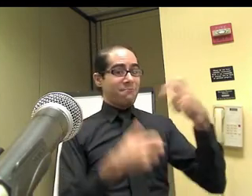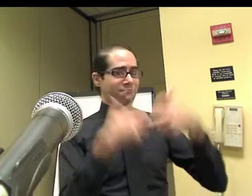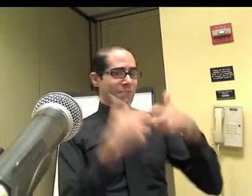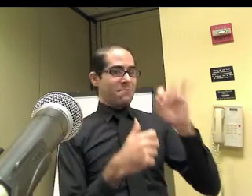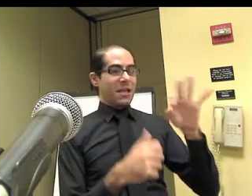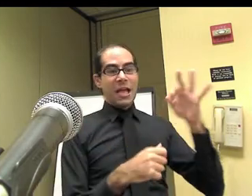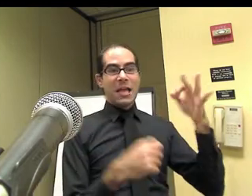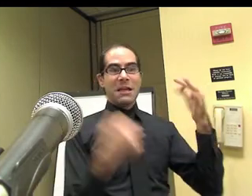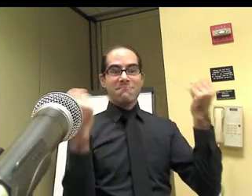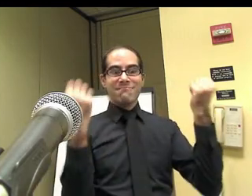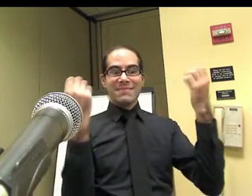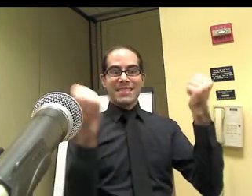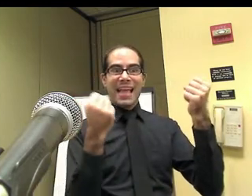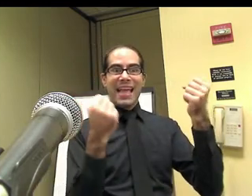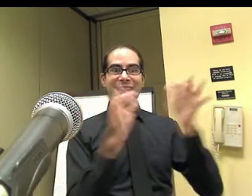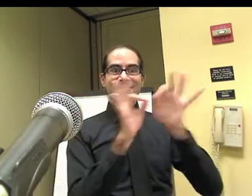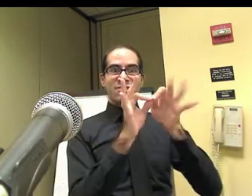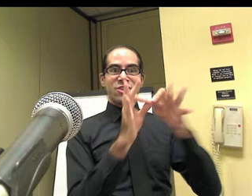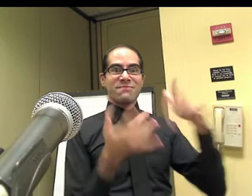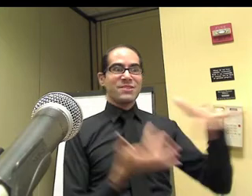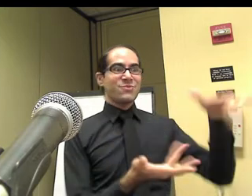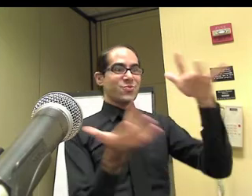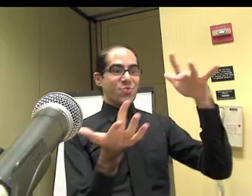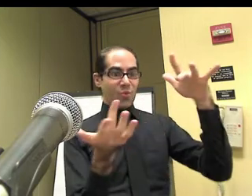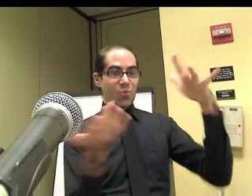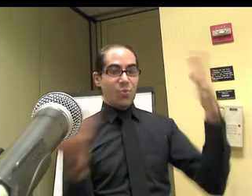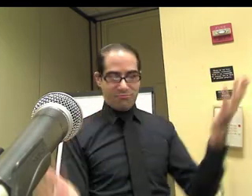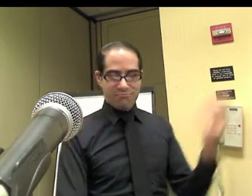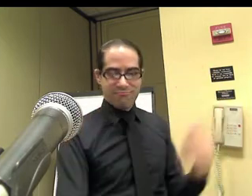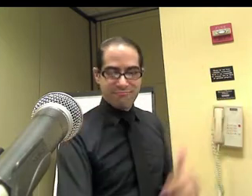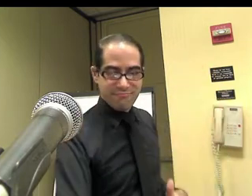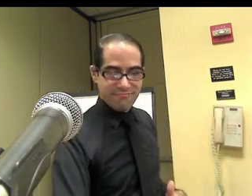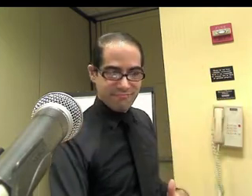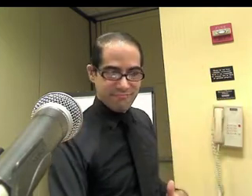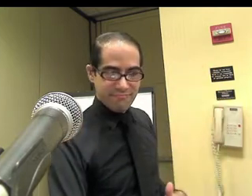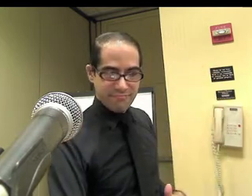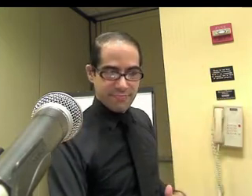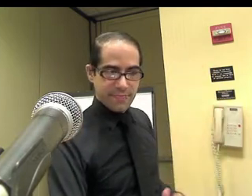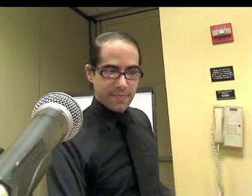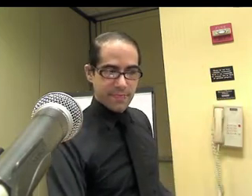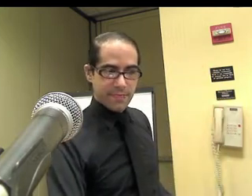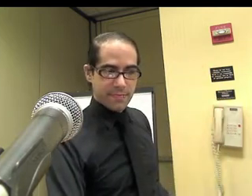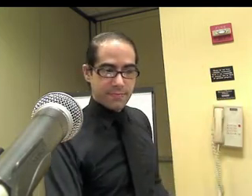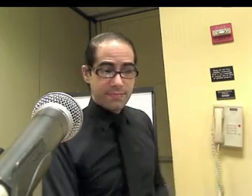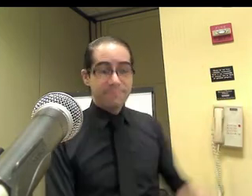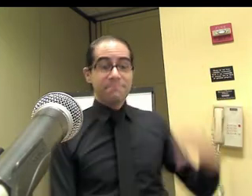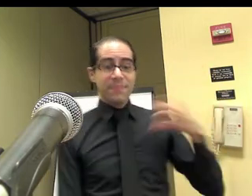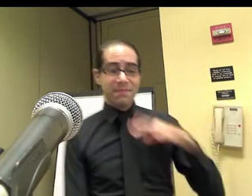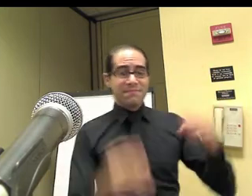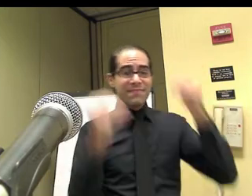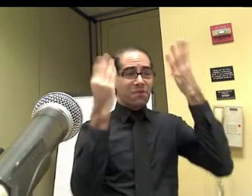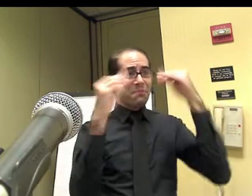Now let's look at the pros and cons of sign language interpreted tours.